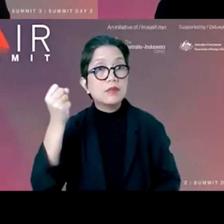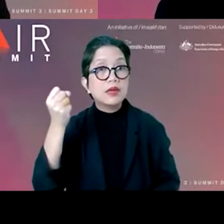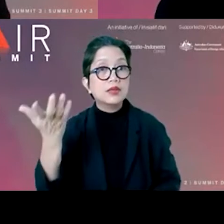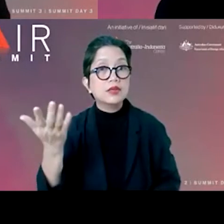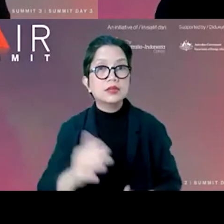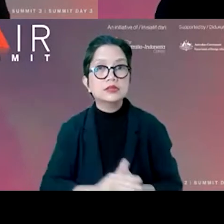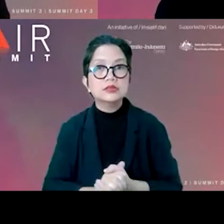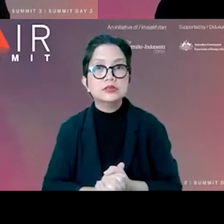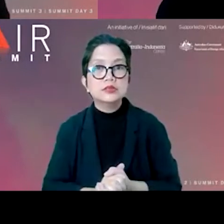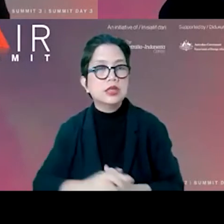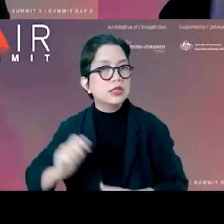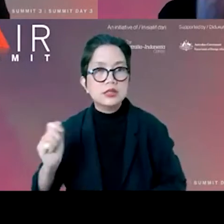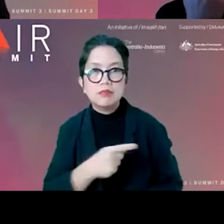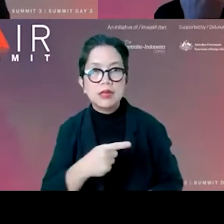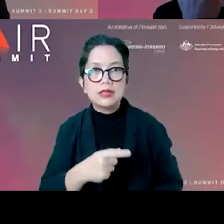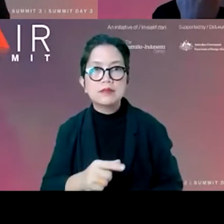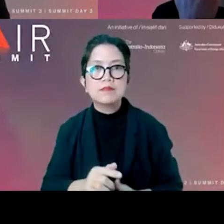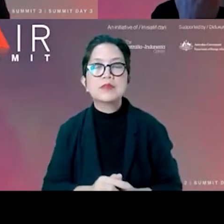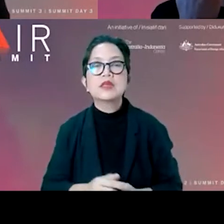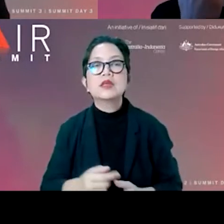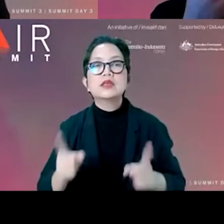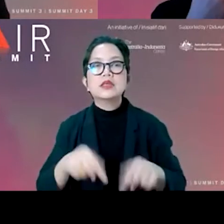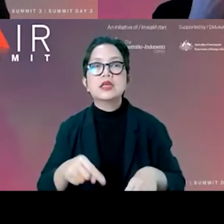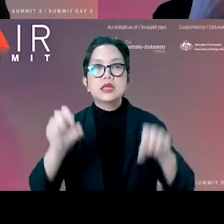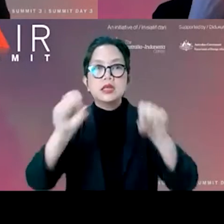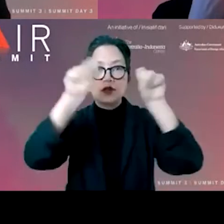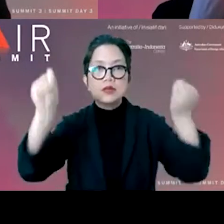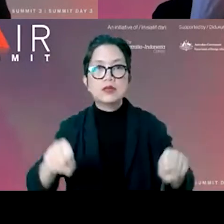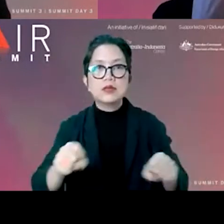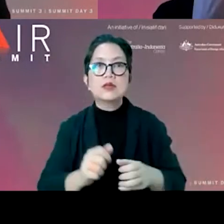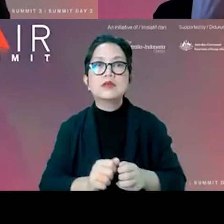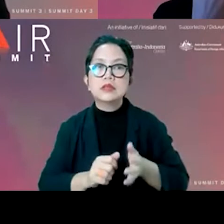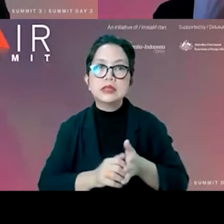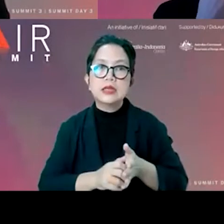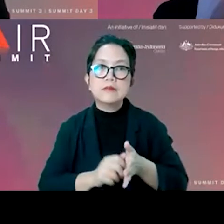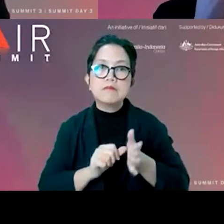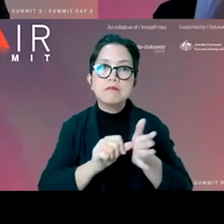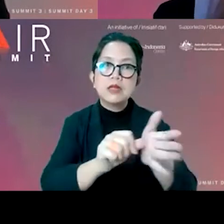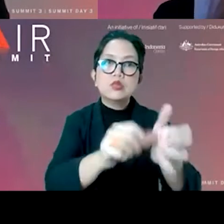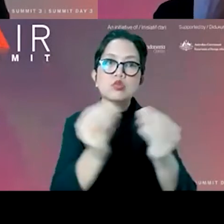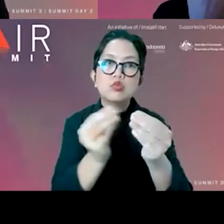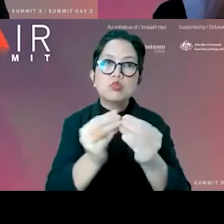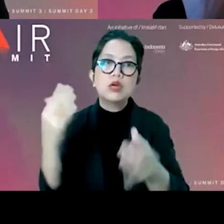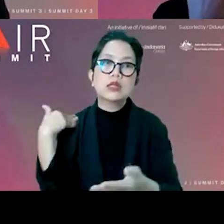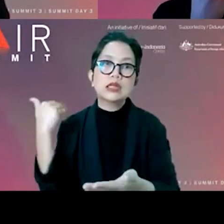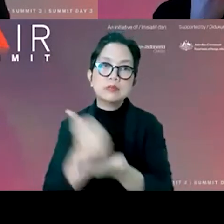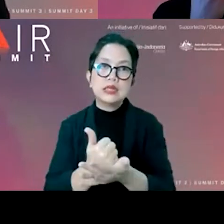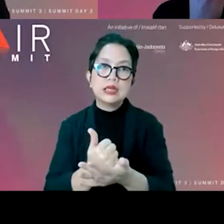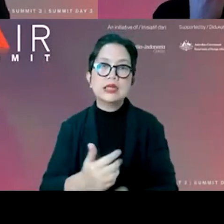model contribution to a policy? I think that's a more big